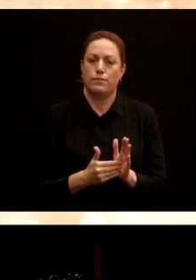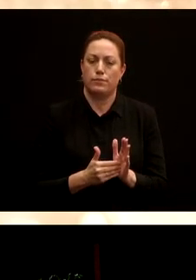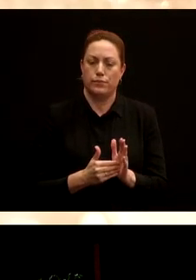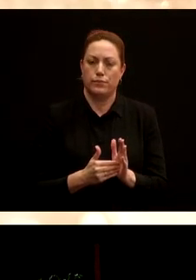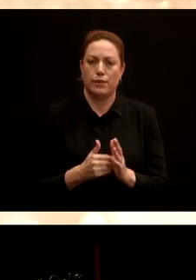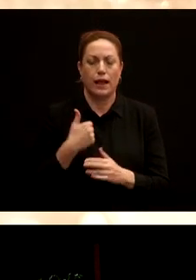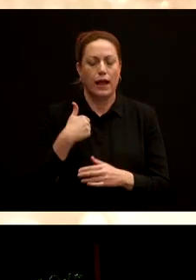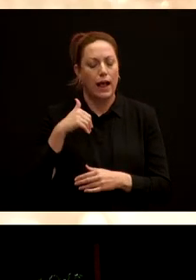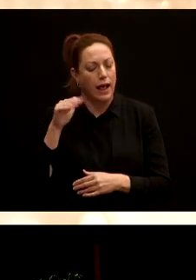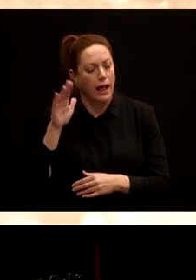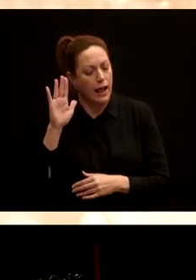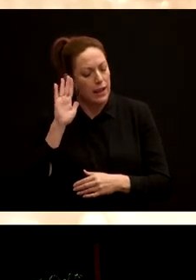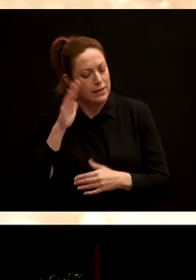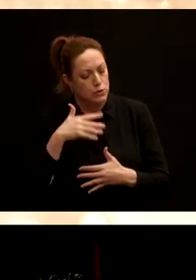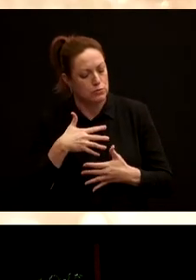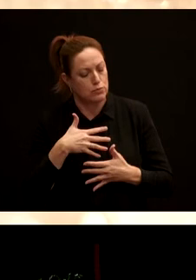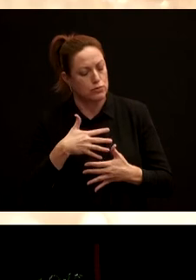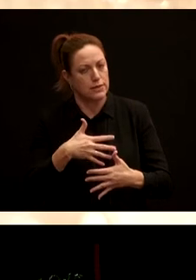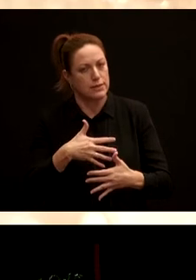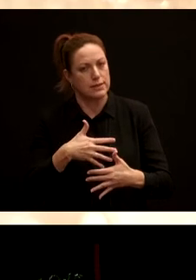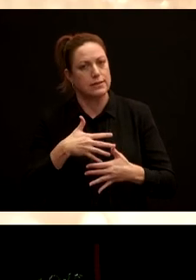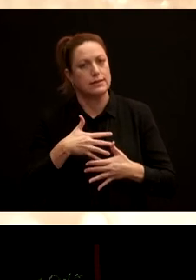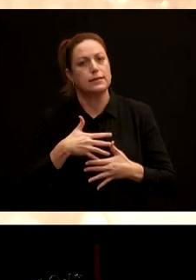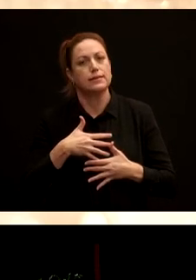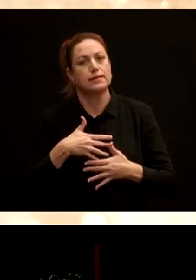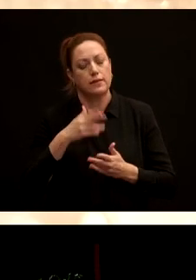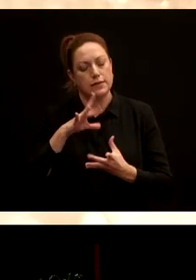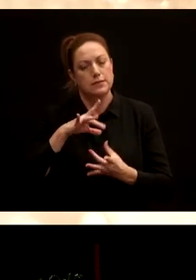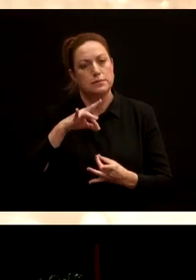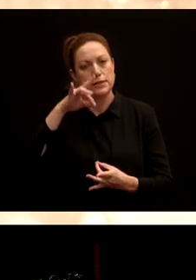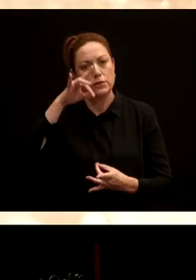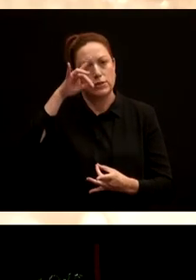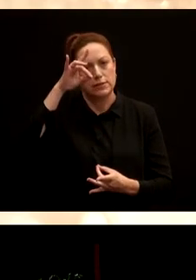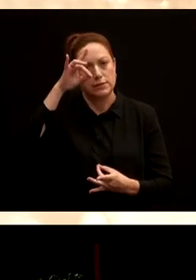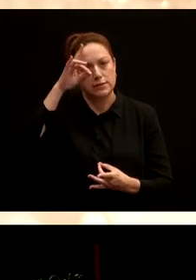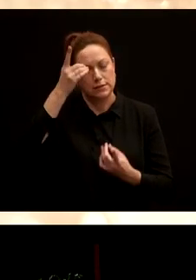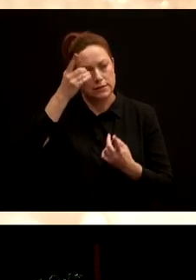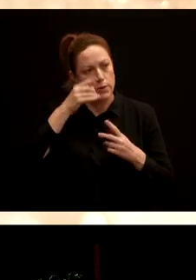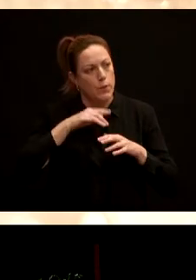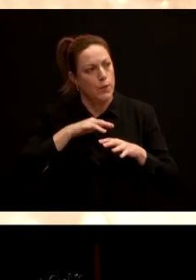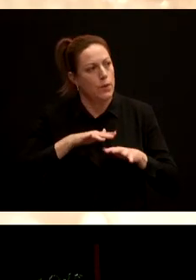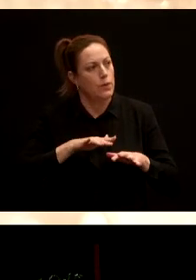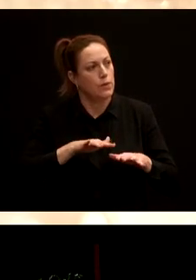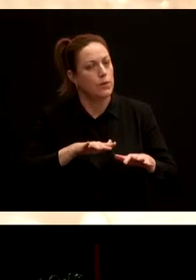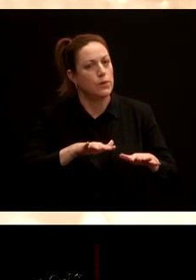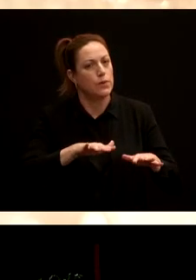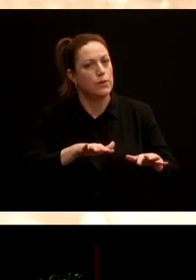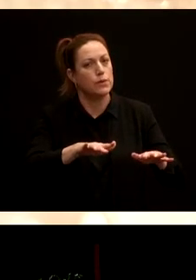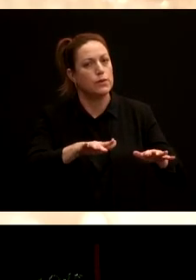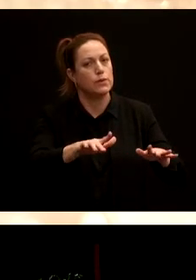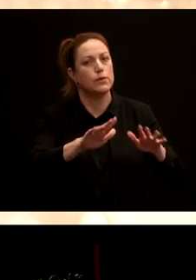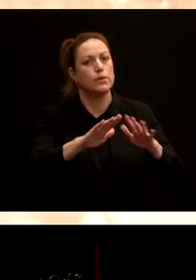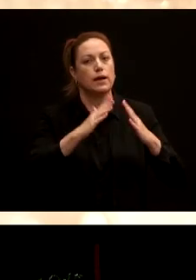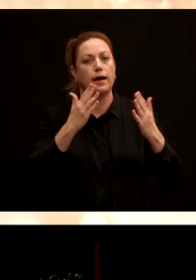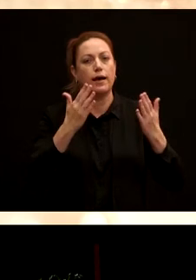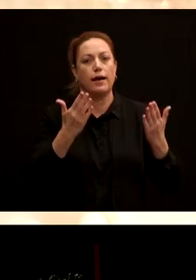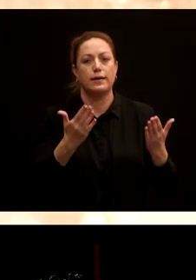Listen to the breath of the Spirit which has blown through this land for ages